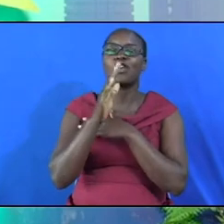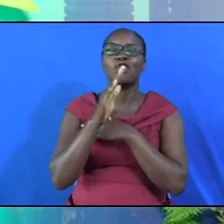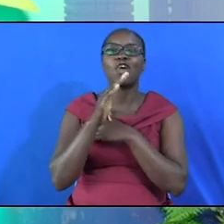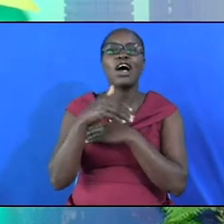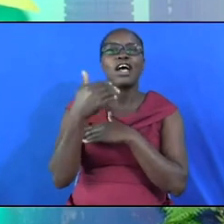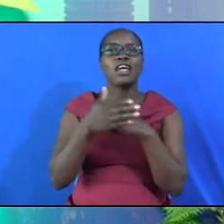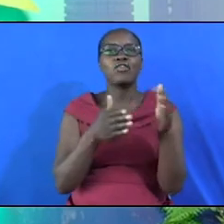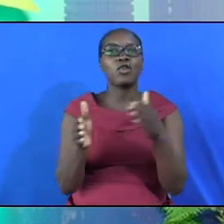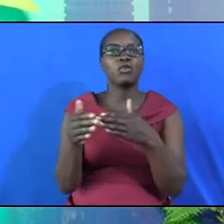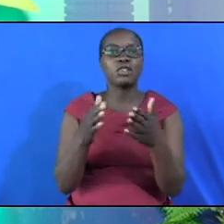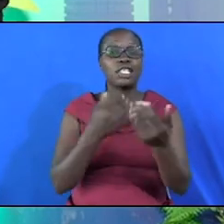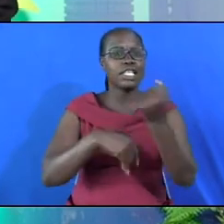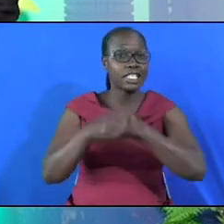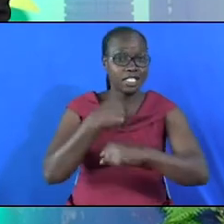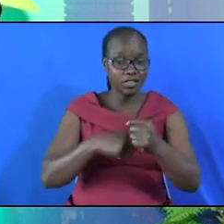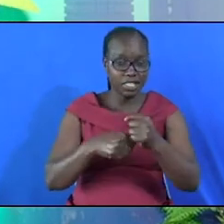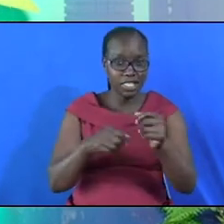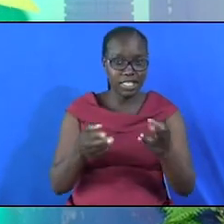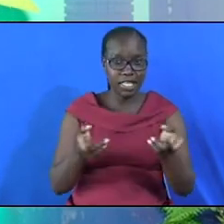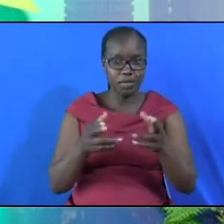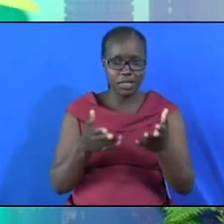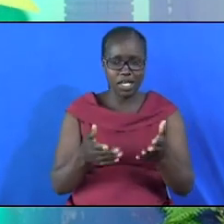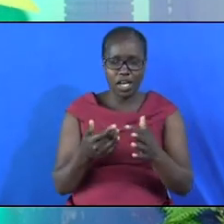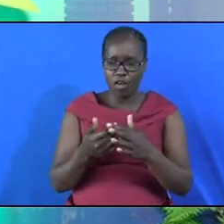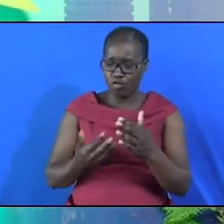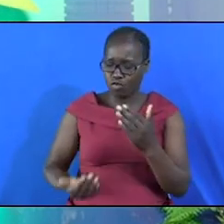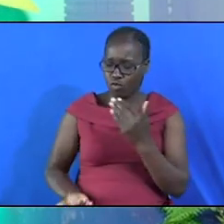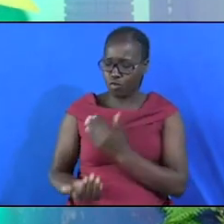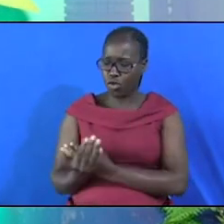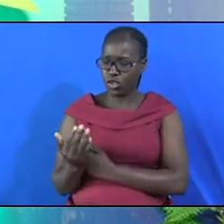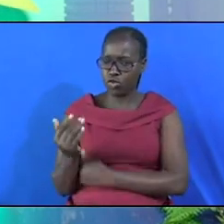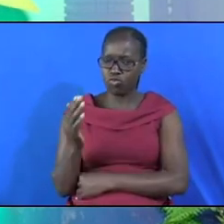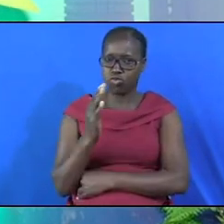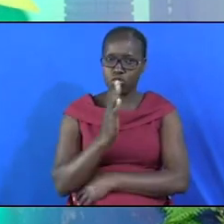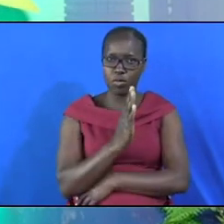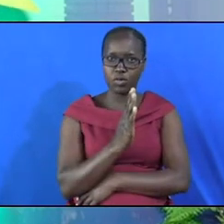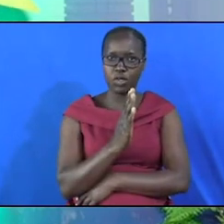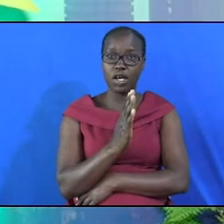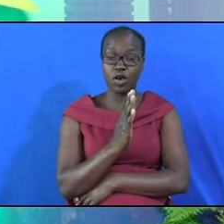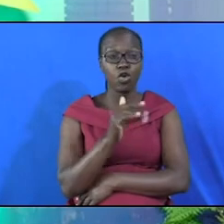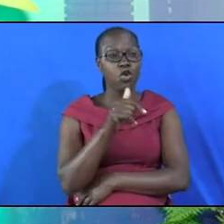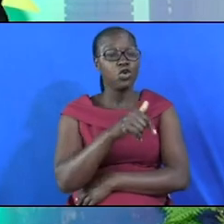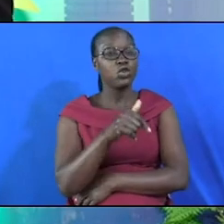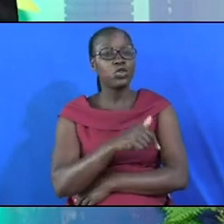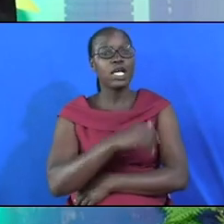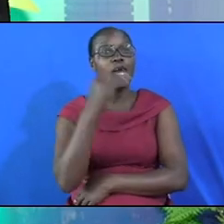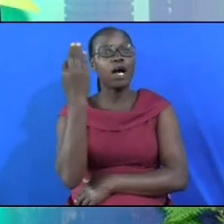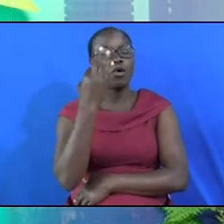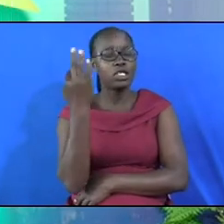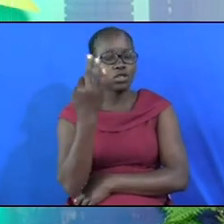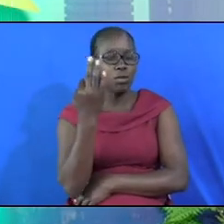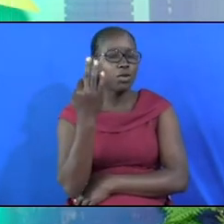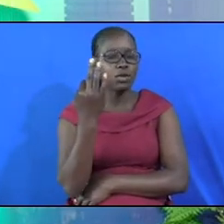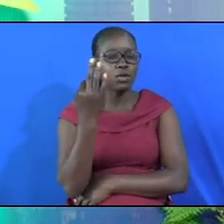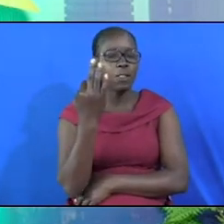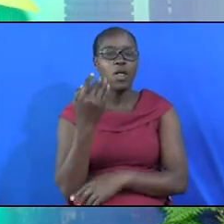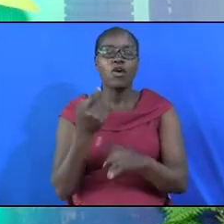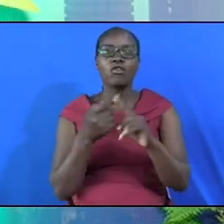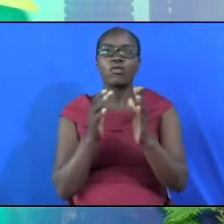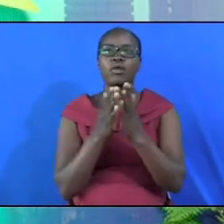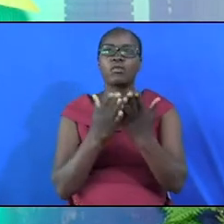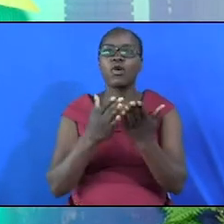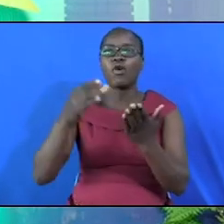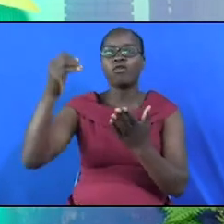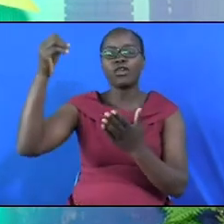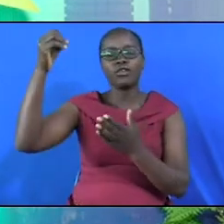activity which has taken place here. From morning to this point. Today, our sermon comes from the